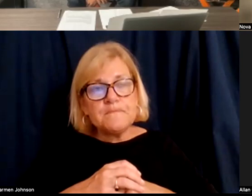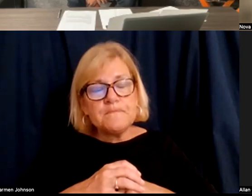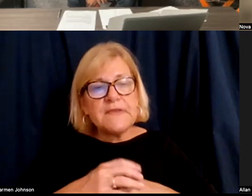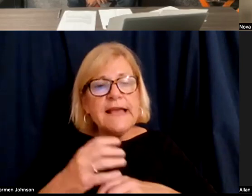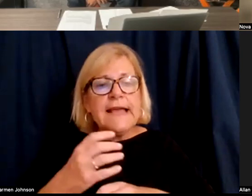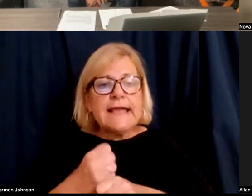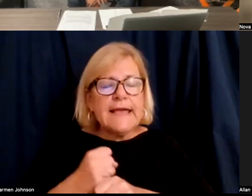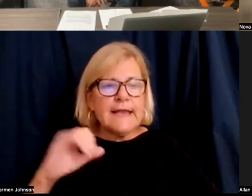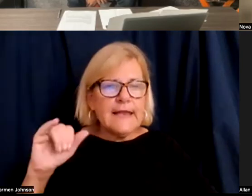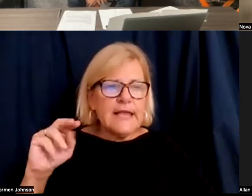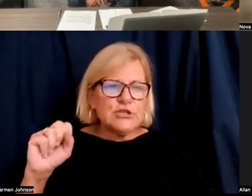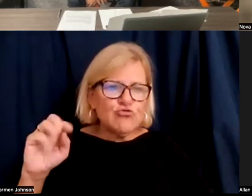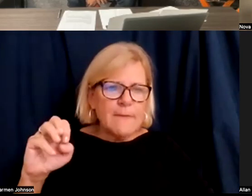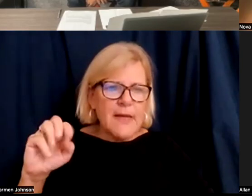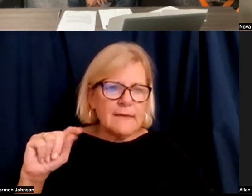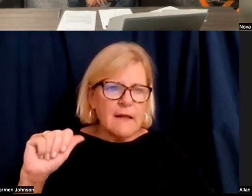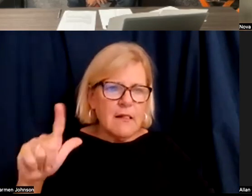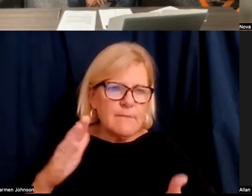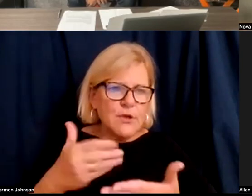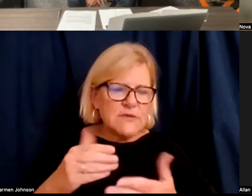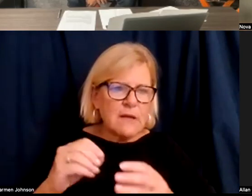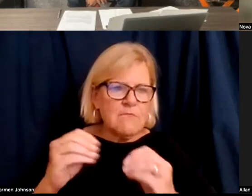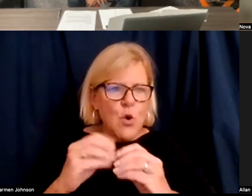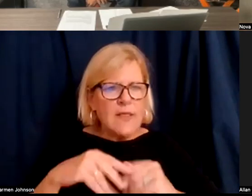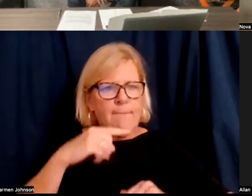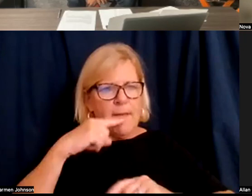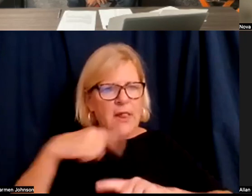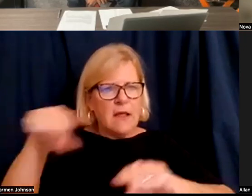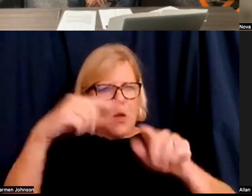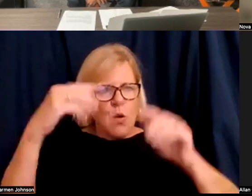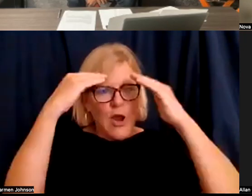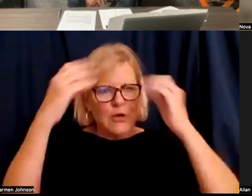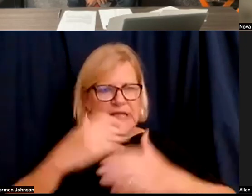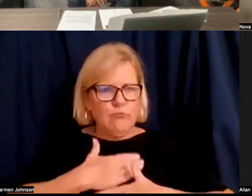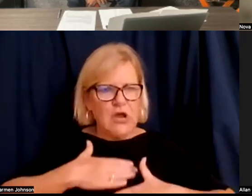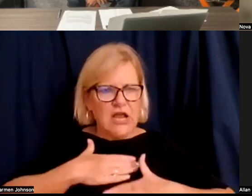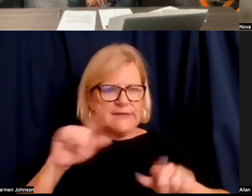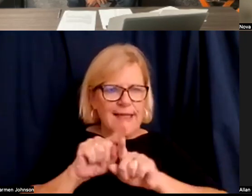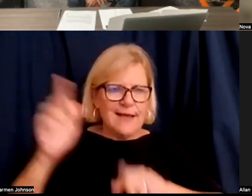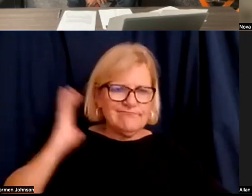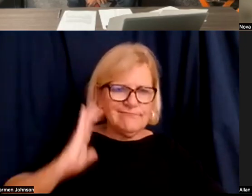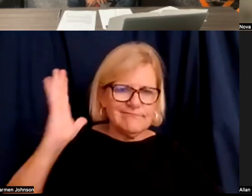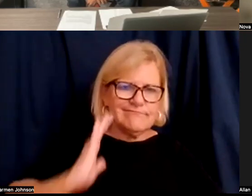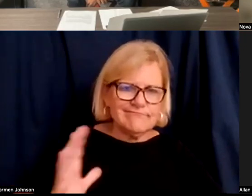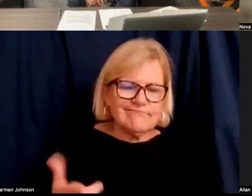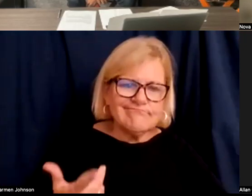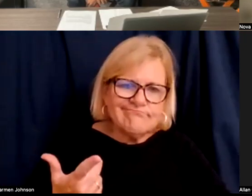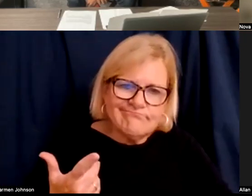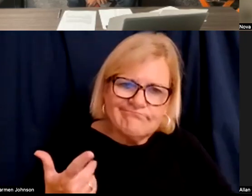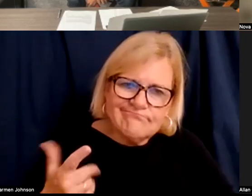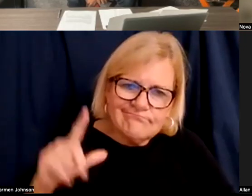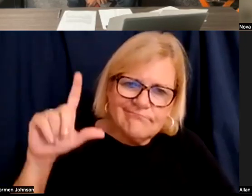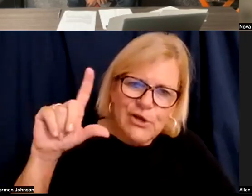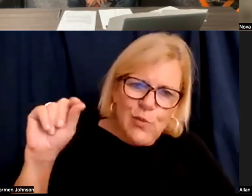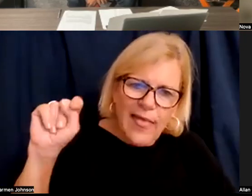instrumental music more in the public awareness and appreciation like it was back in the